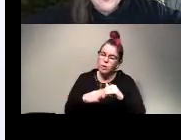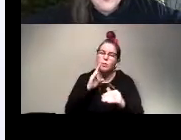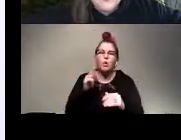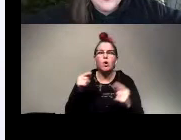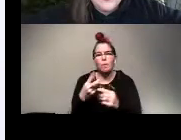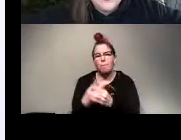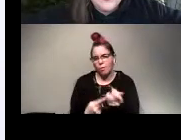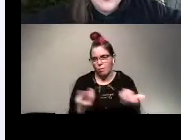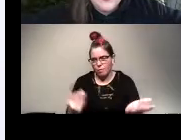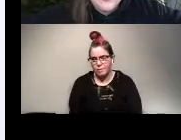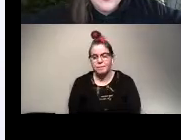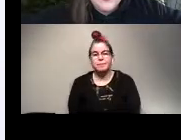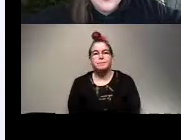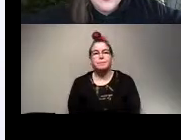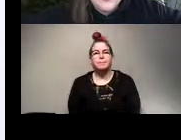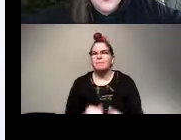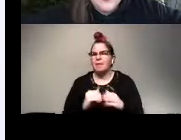And there are two ways that this happens.